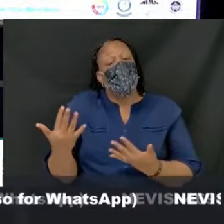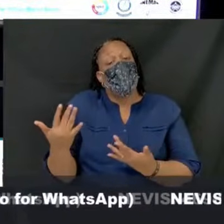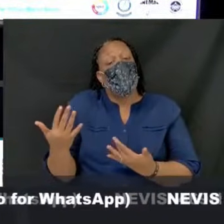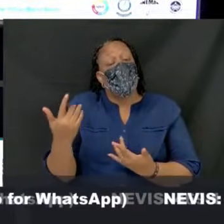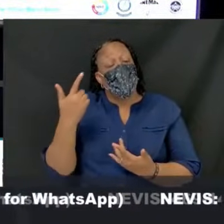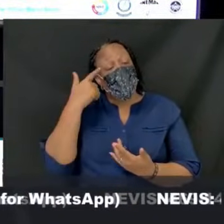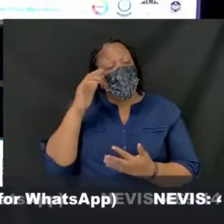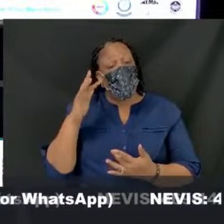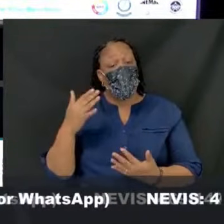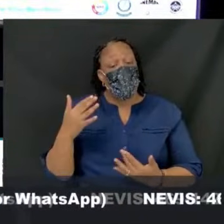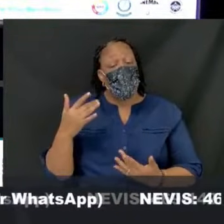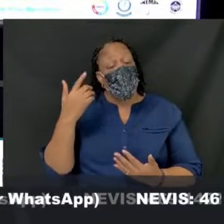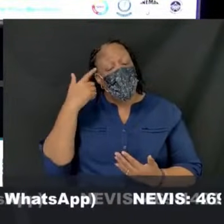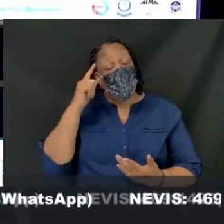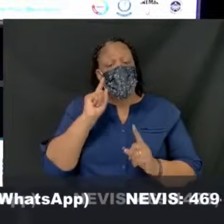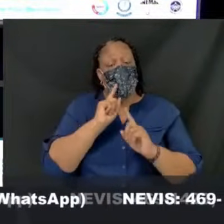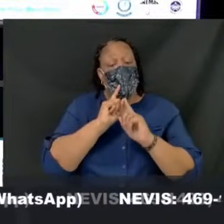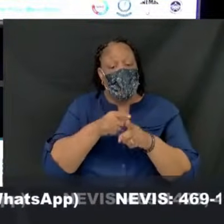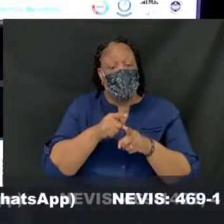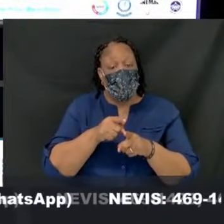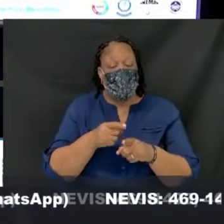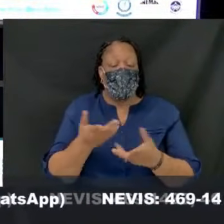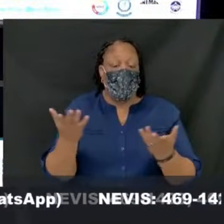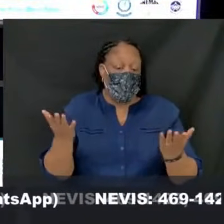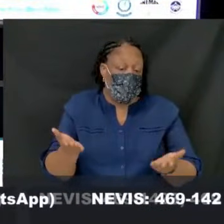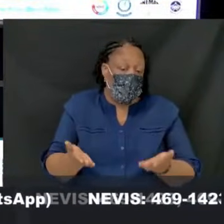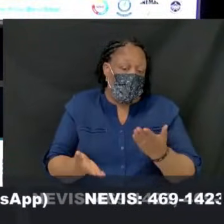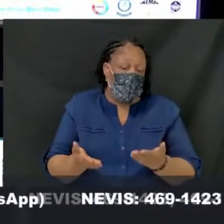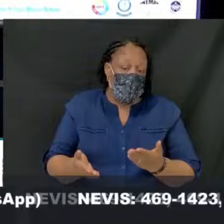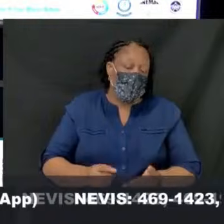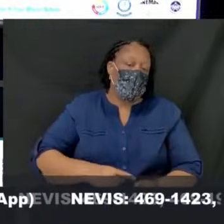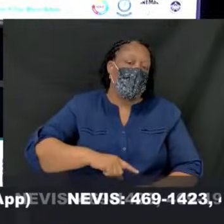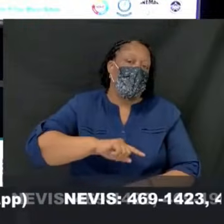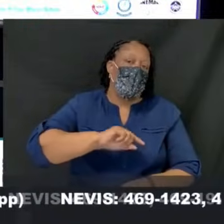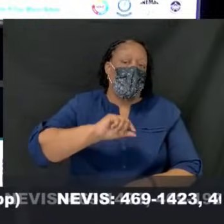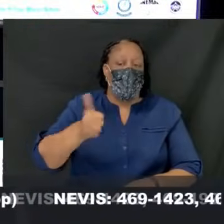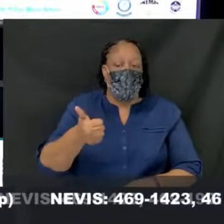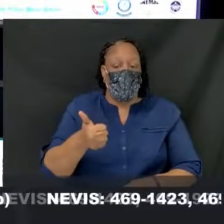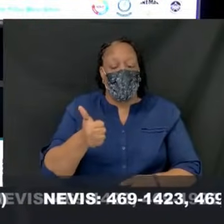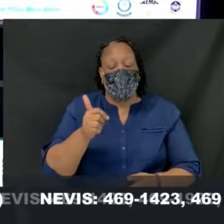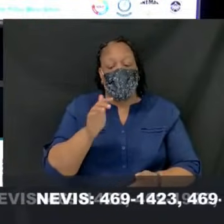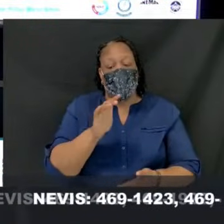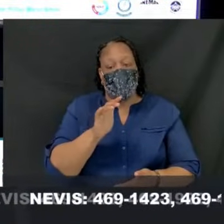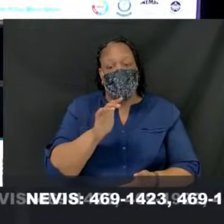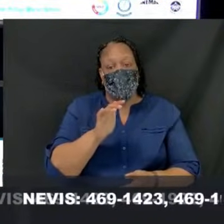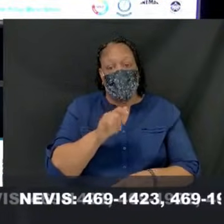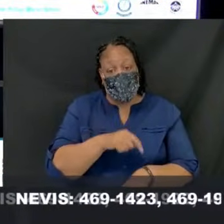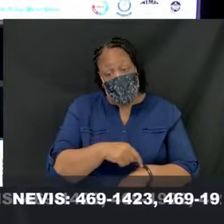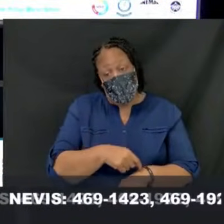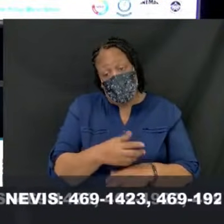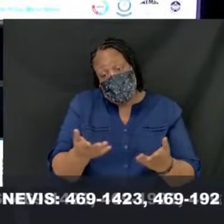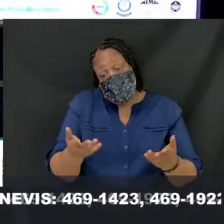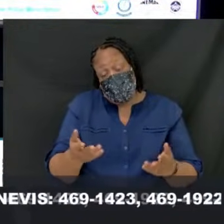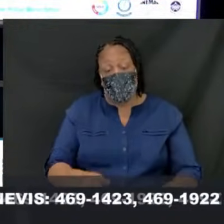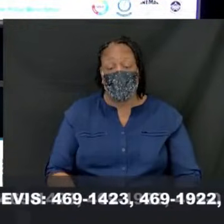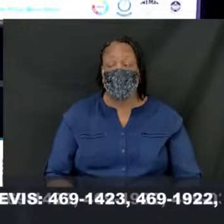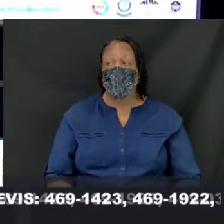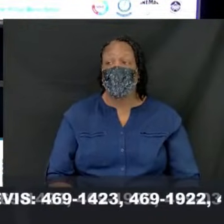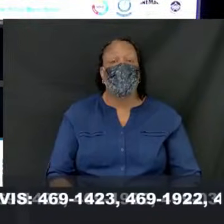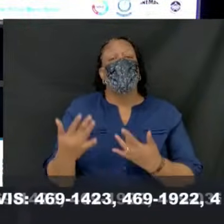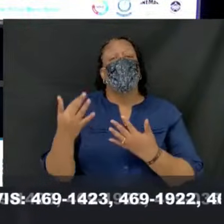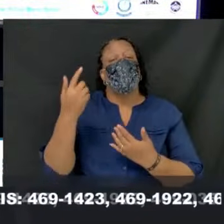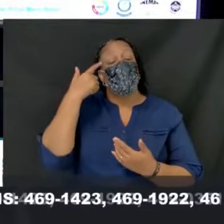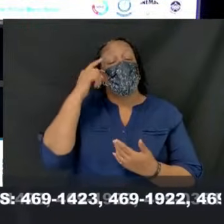are confident that in the next listing, we will be there because we successfully answered and responded